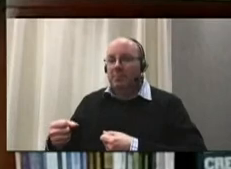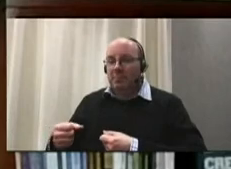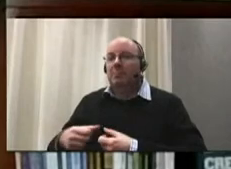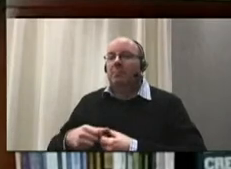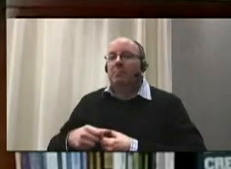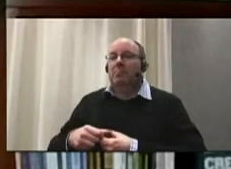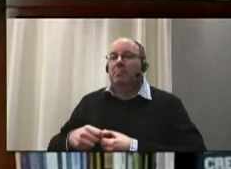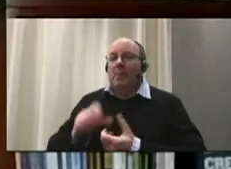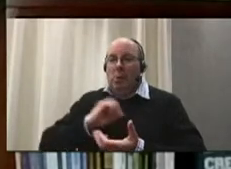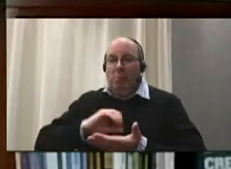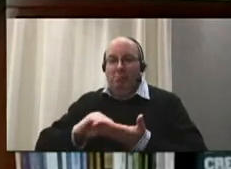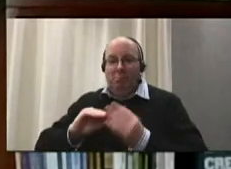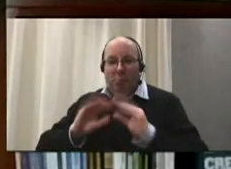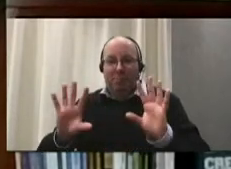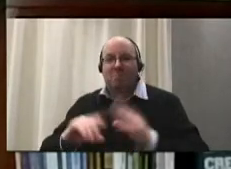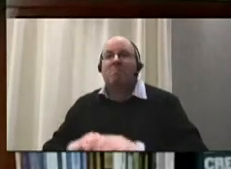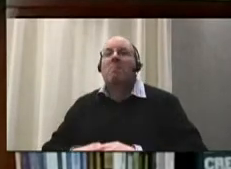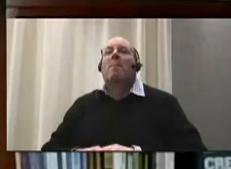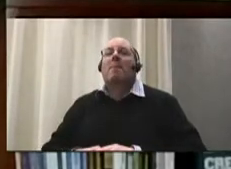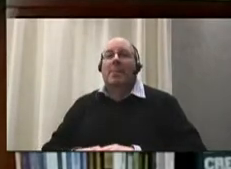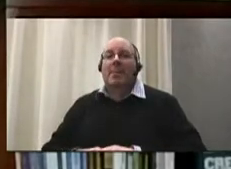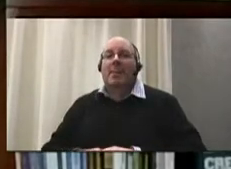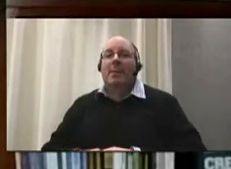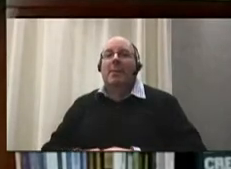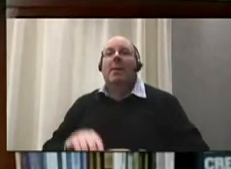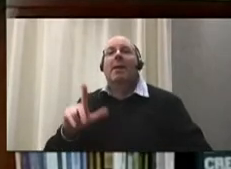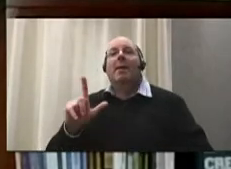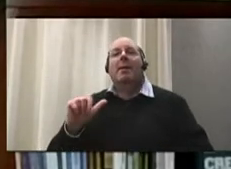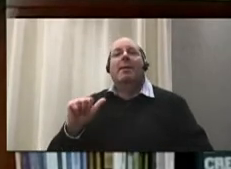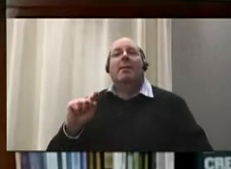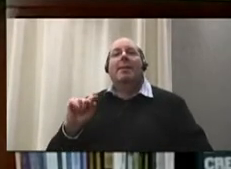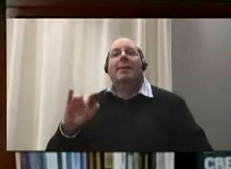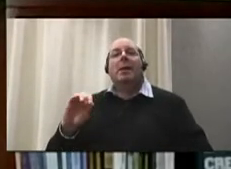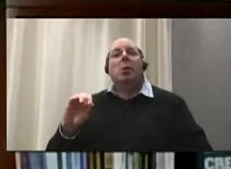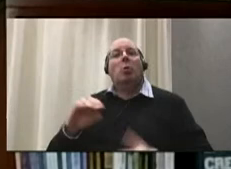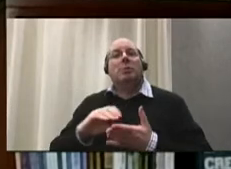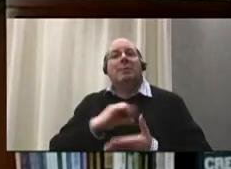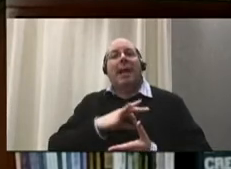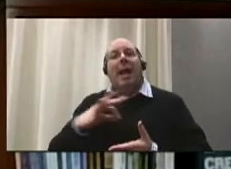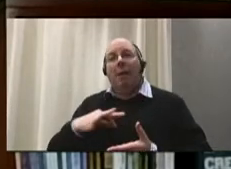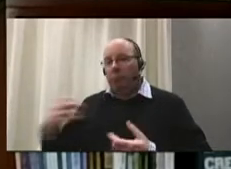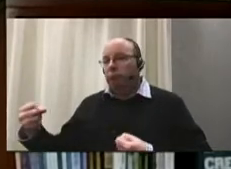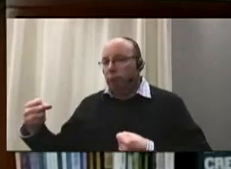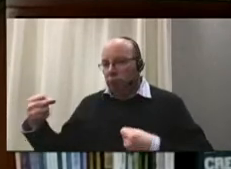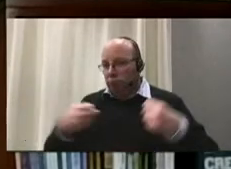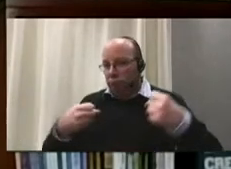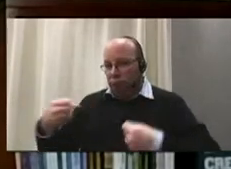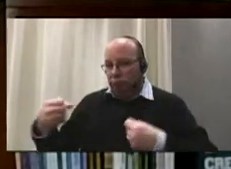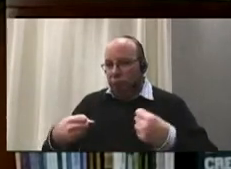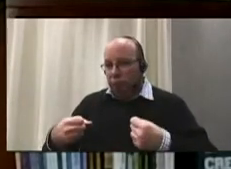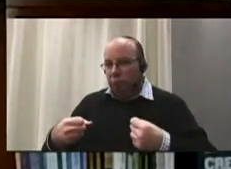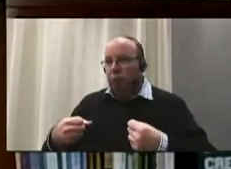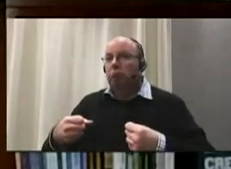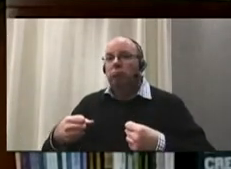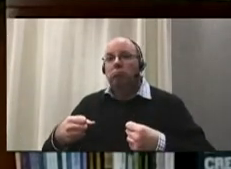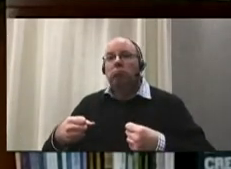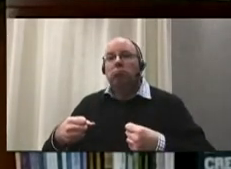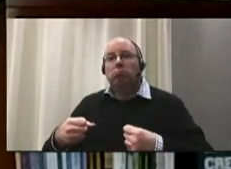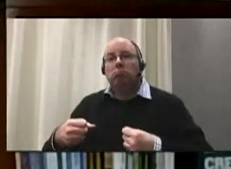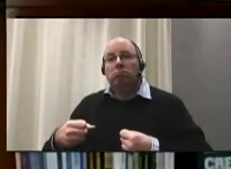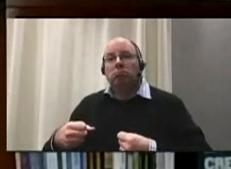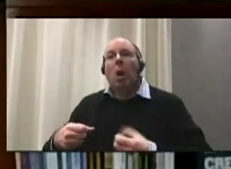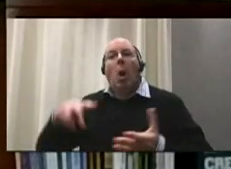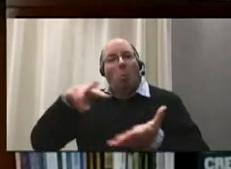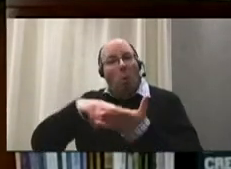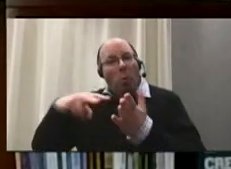our Latino staff members. And so being very intentional about who do we want and where are we going to get them. And I'll use myself as an